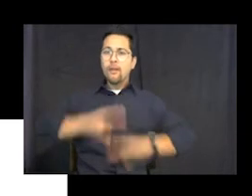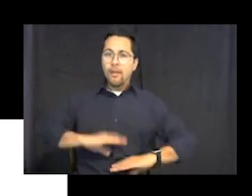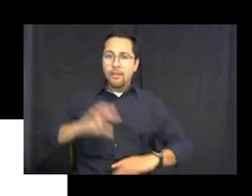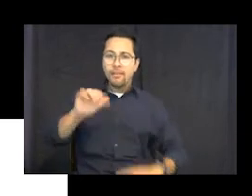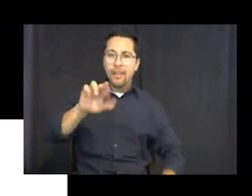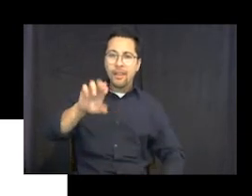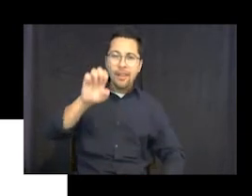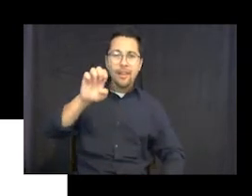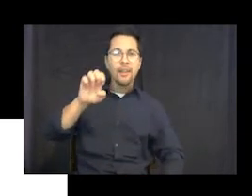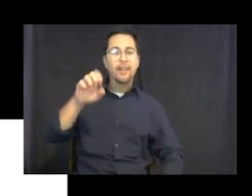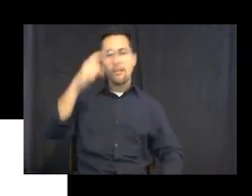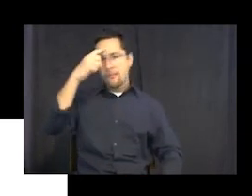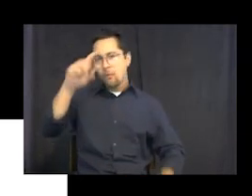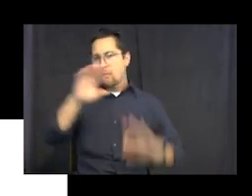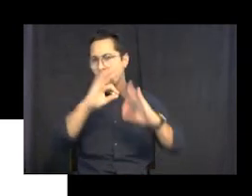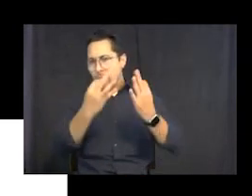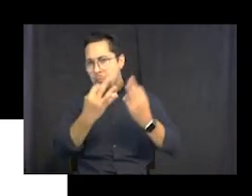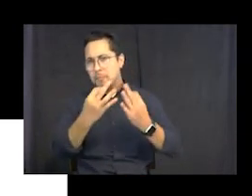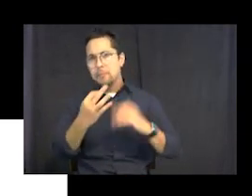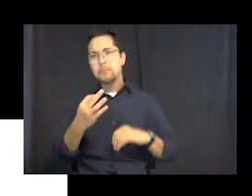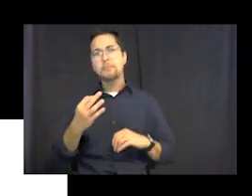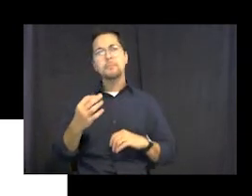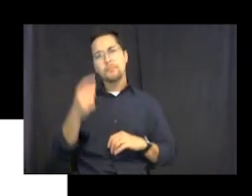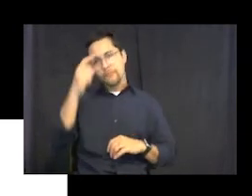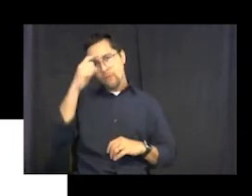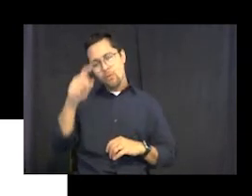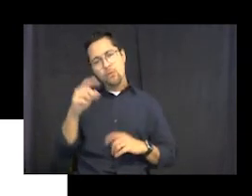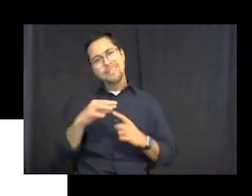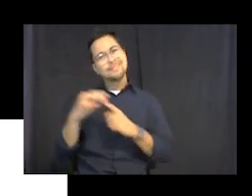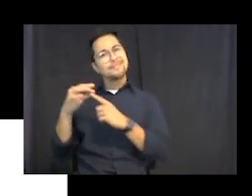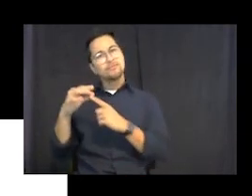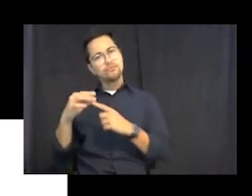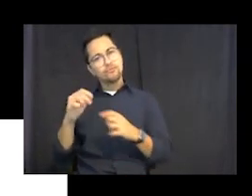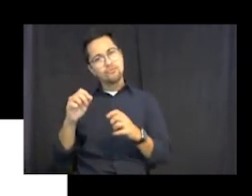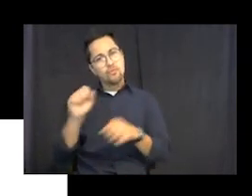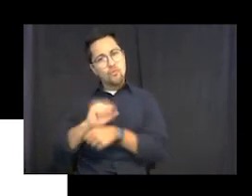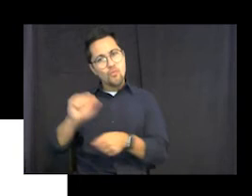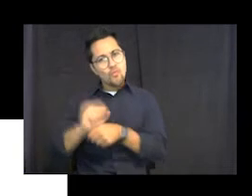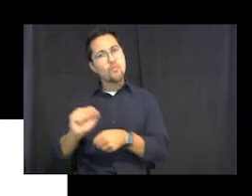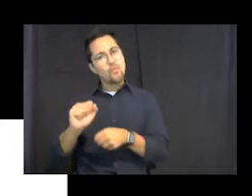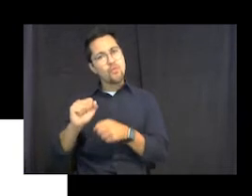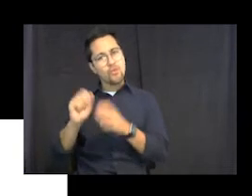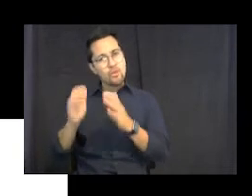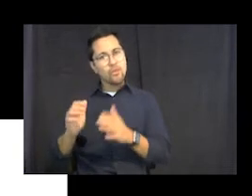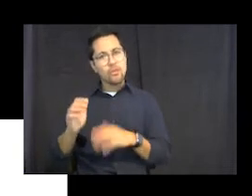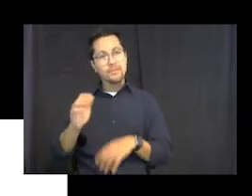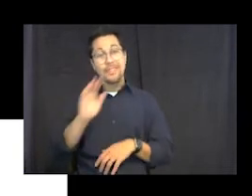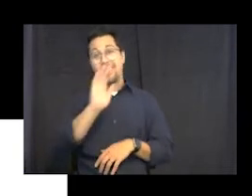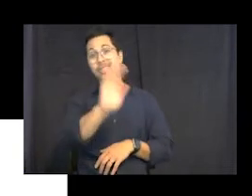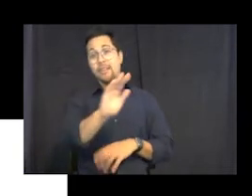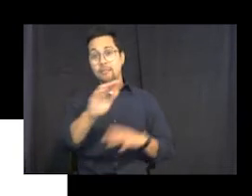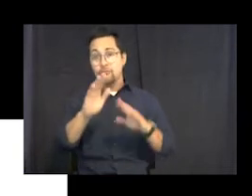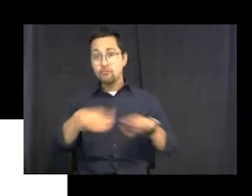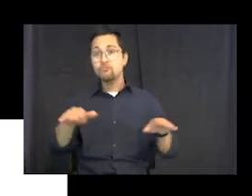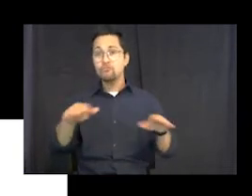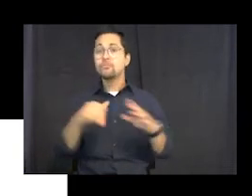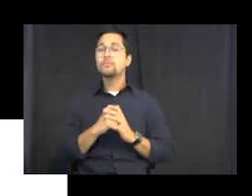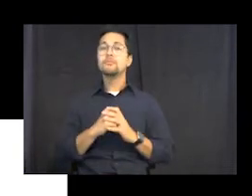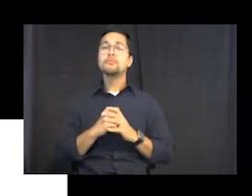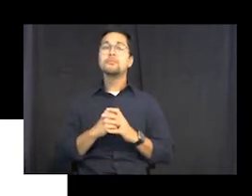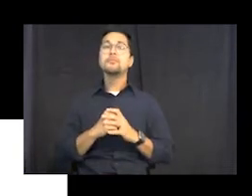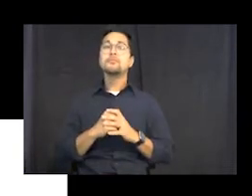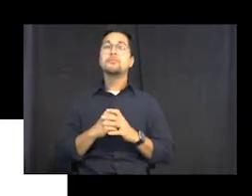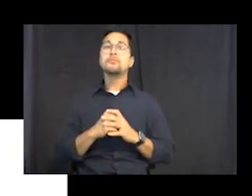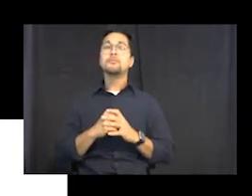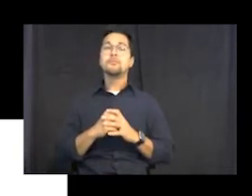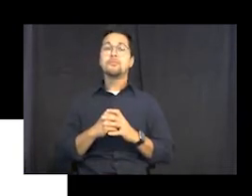to families of essential workers, children. And